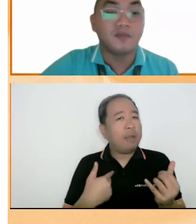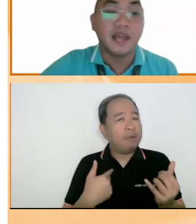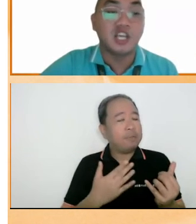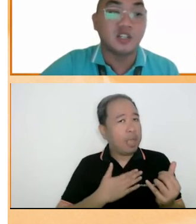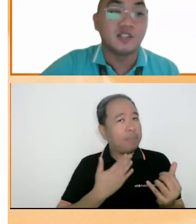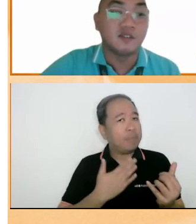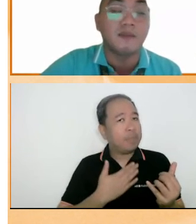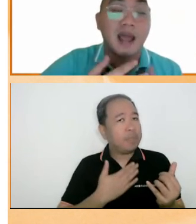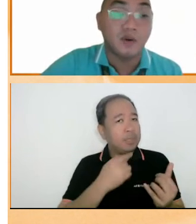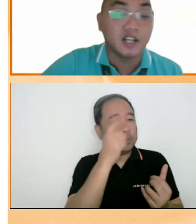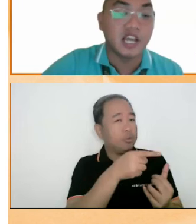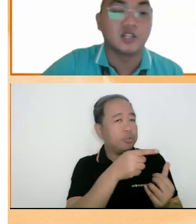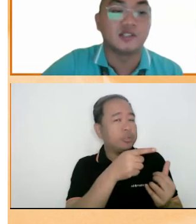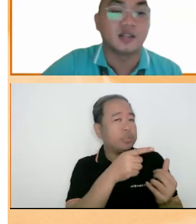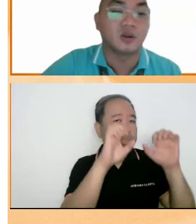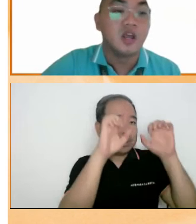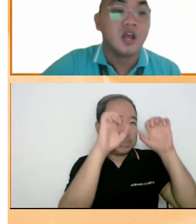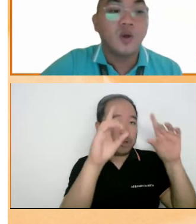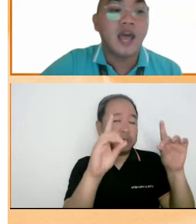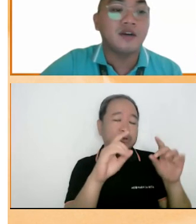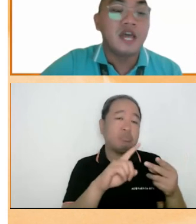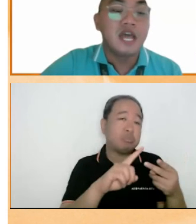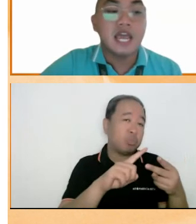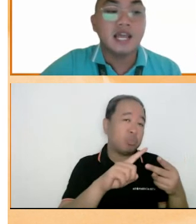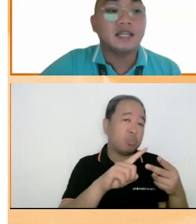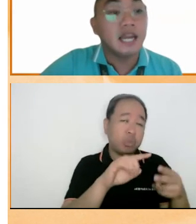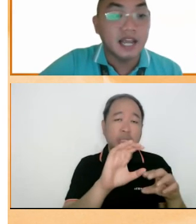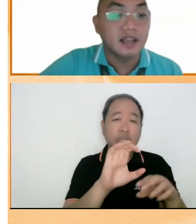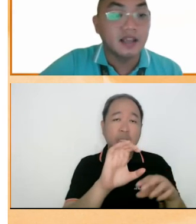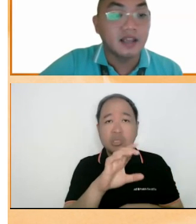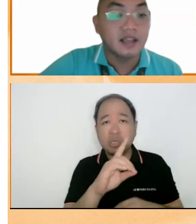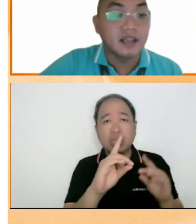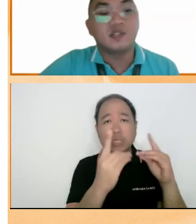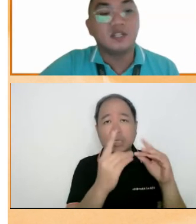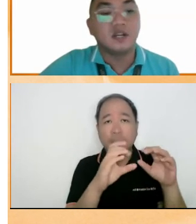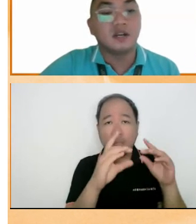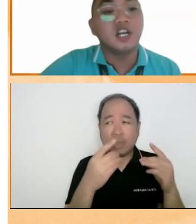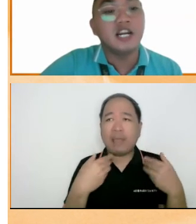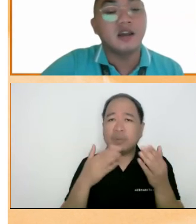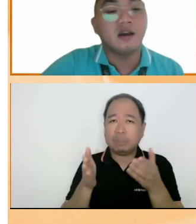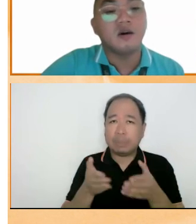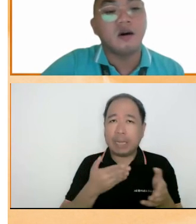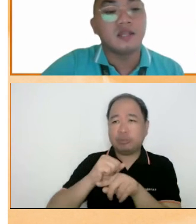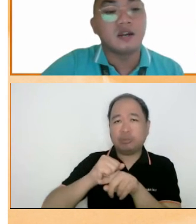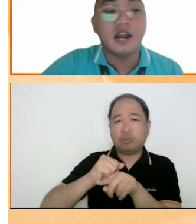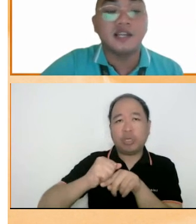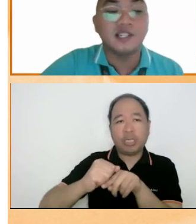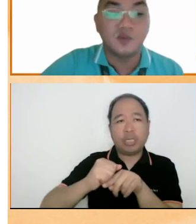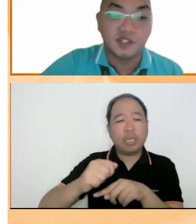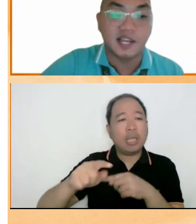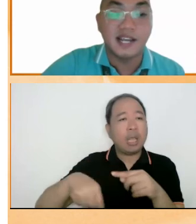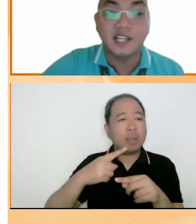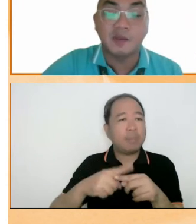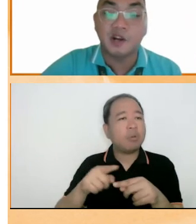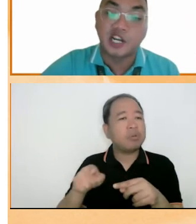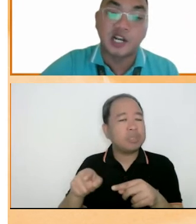from our education sector to have a training, which was the training on the Race Against